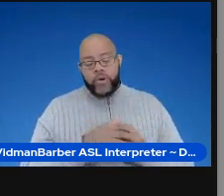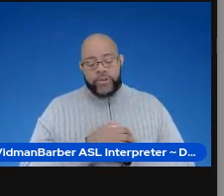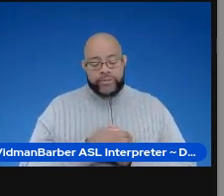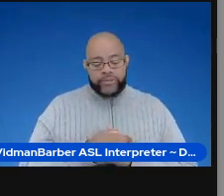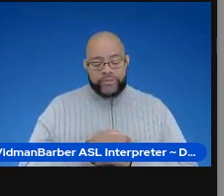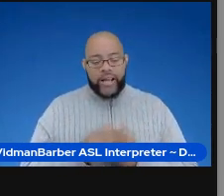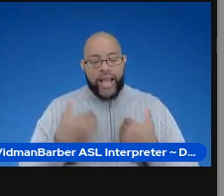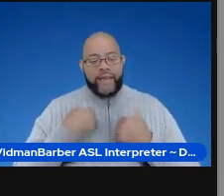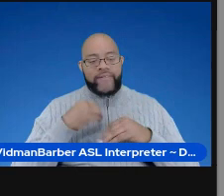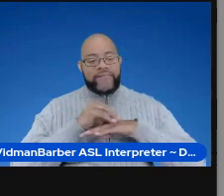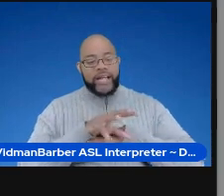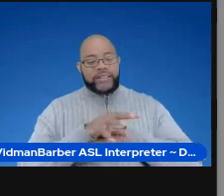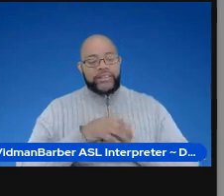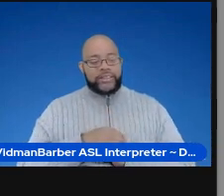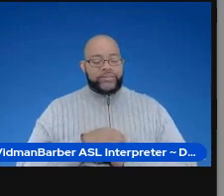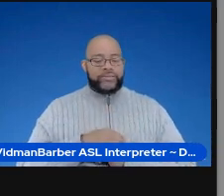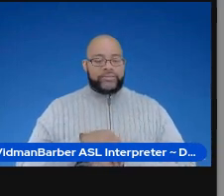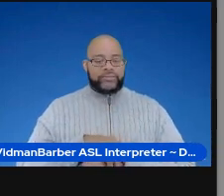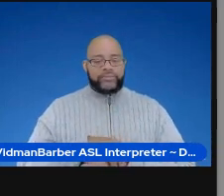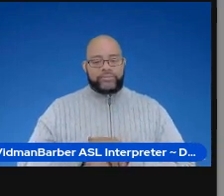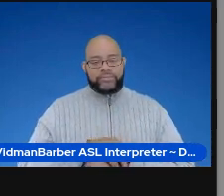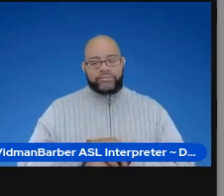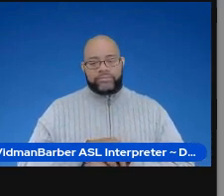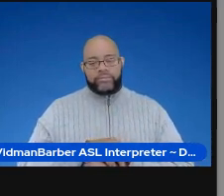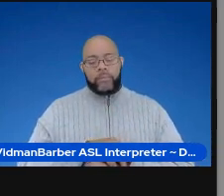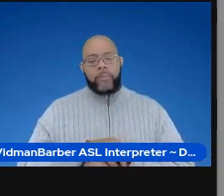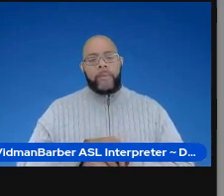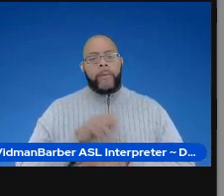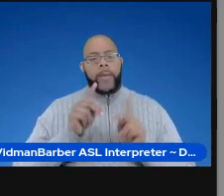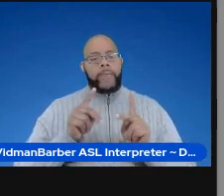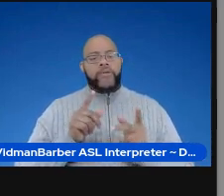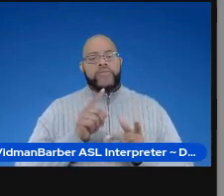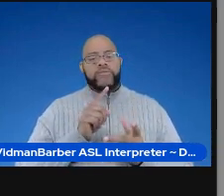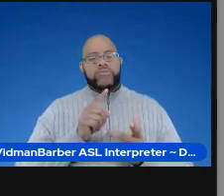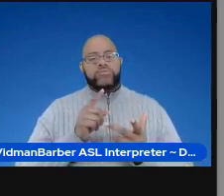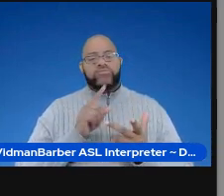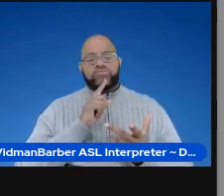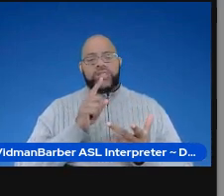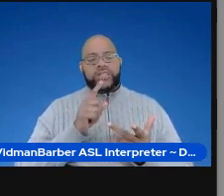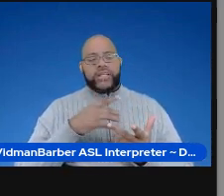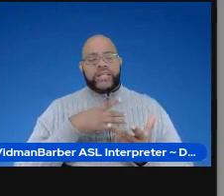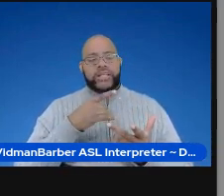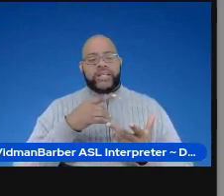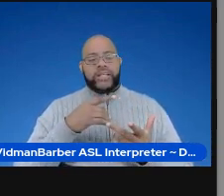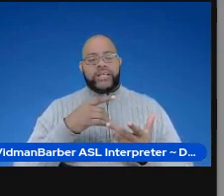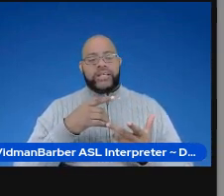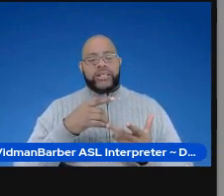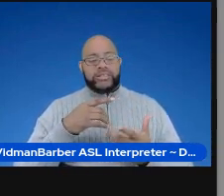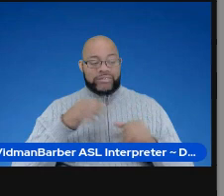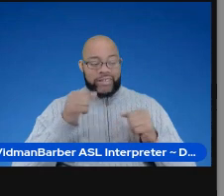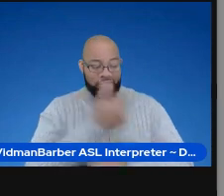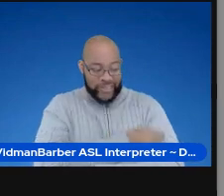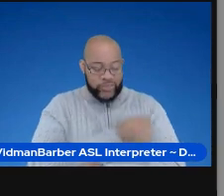have affected um, uh, people willingness to take vaccines. And therefore, it's important that we need to